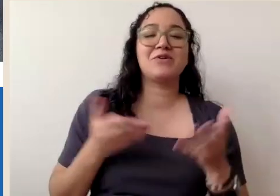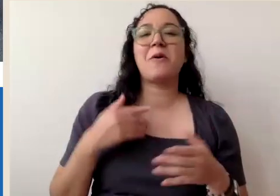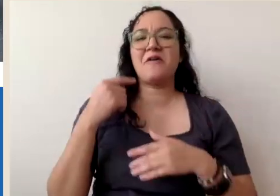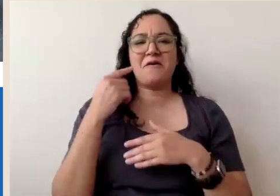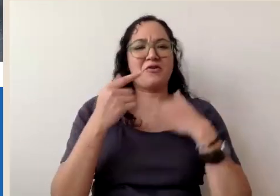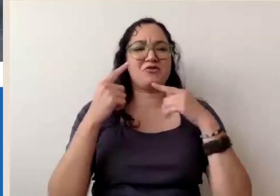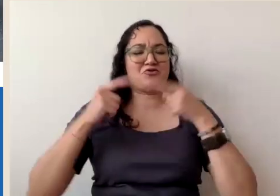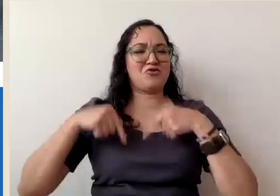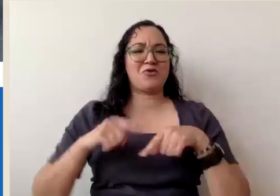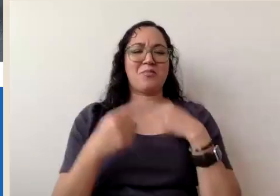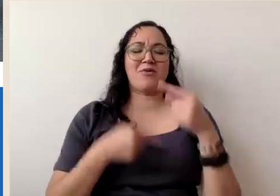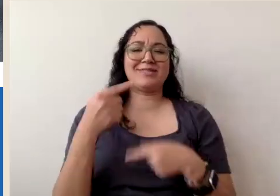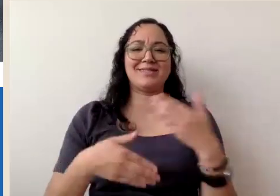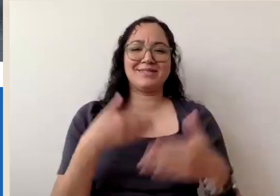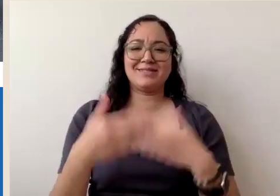process,